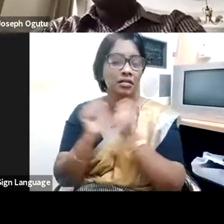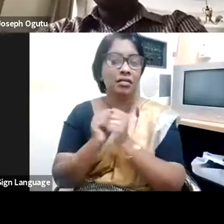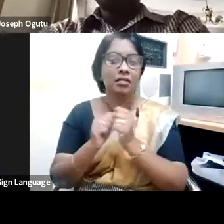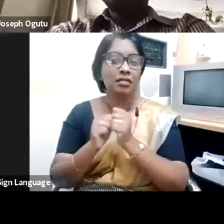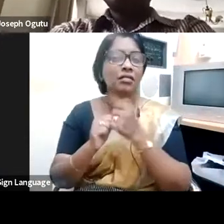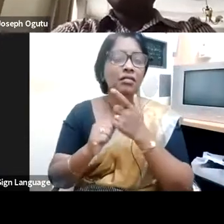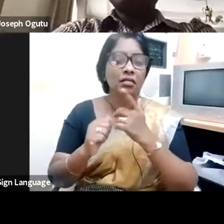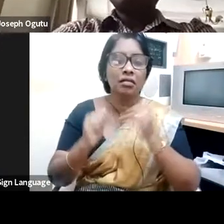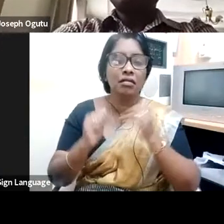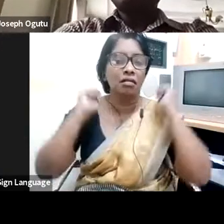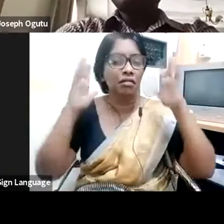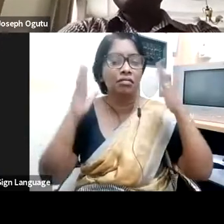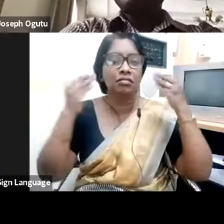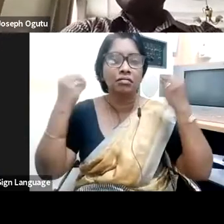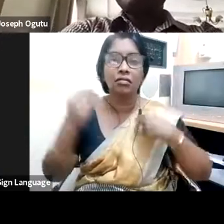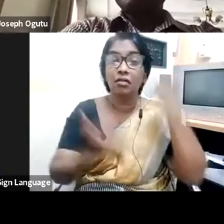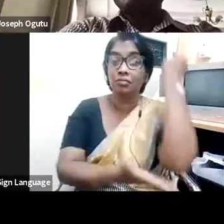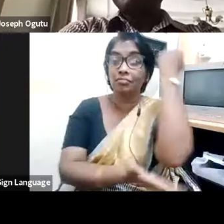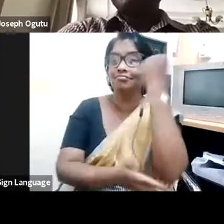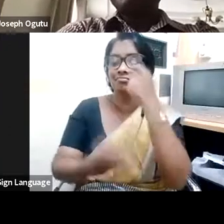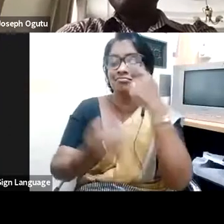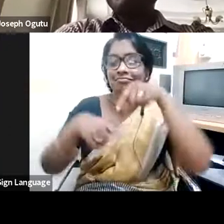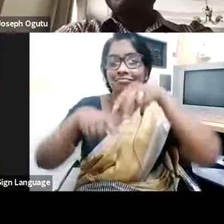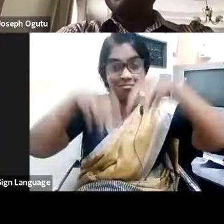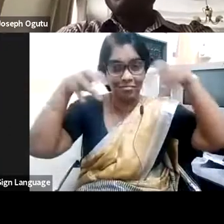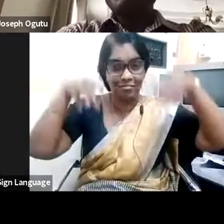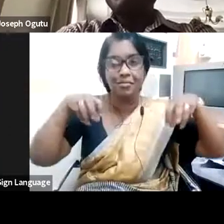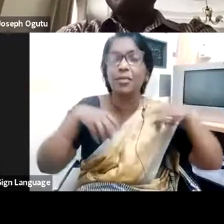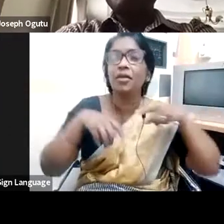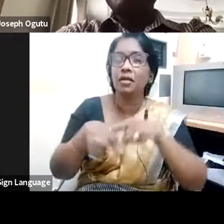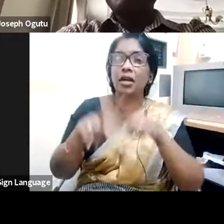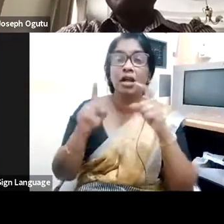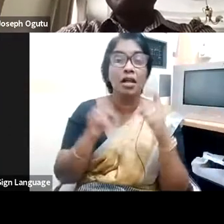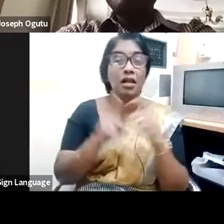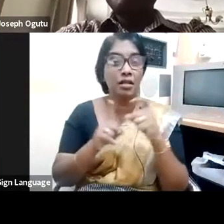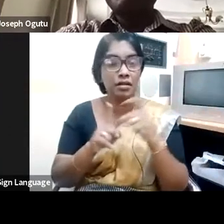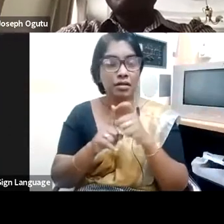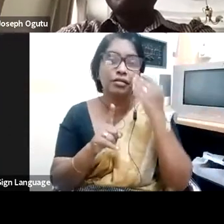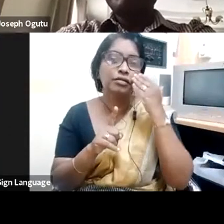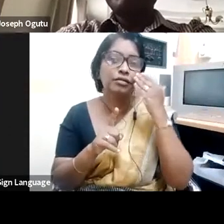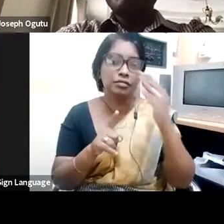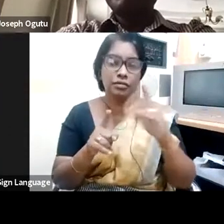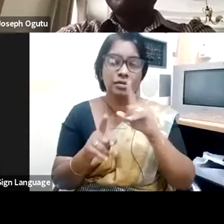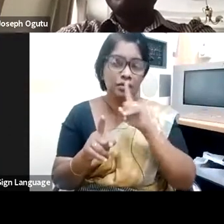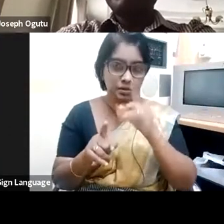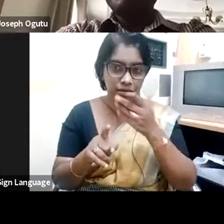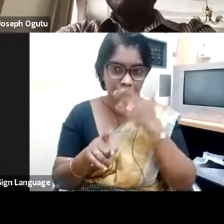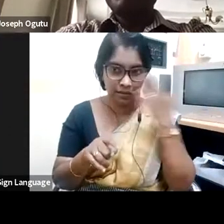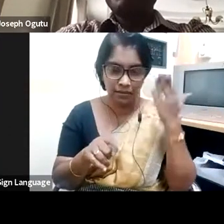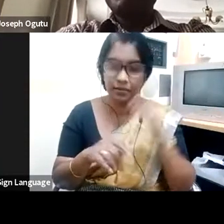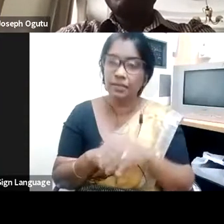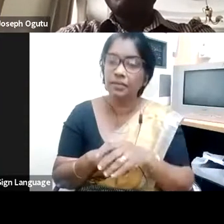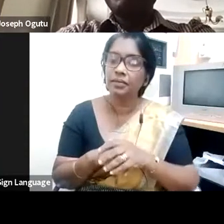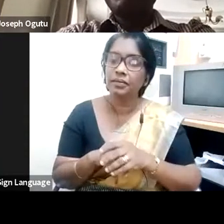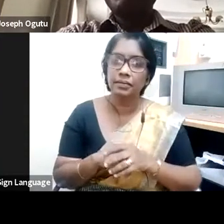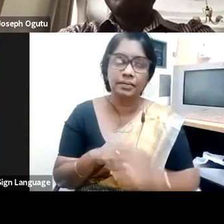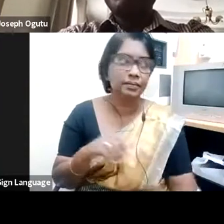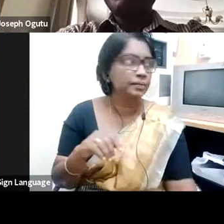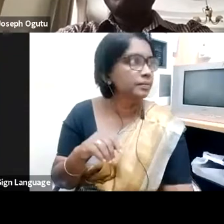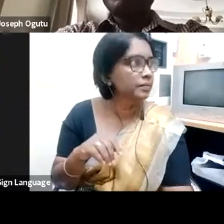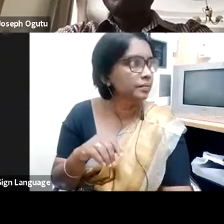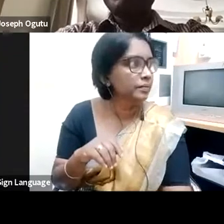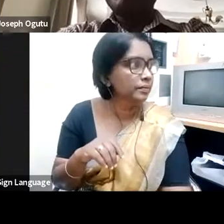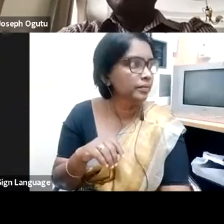if I think of it from a dialogue point of view, you know, when we got on our digital